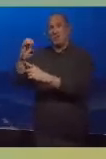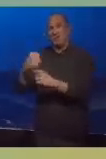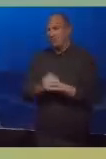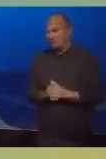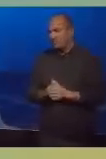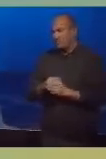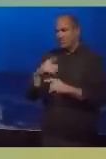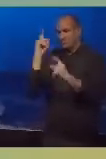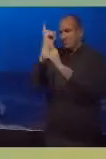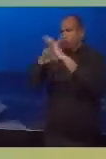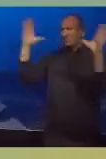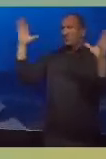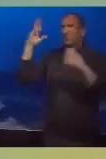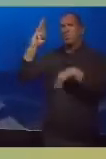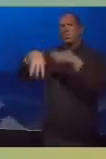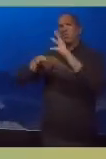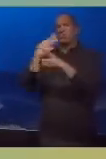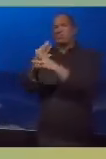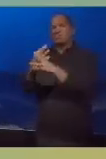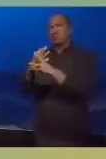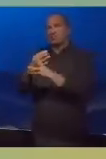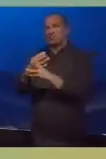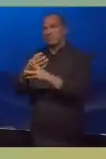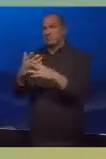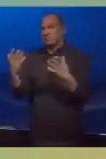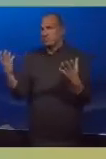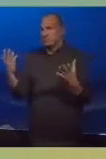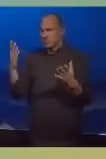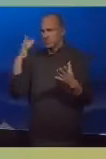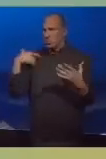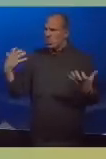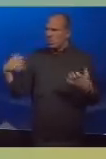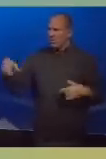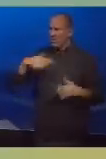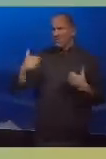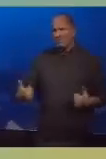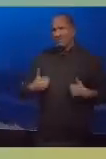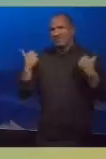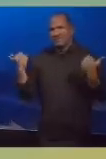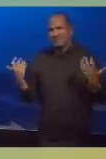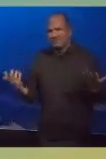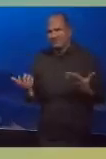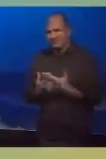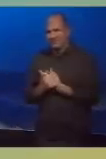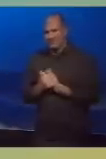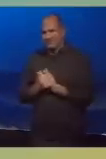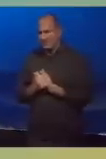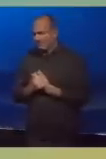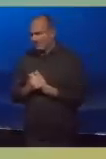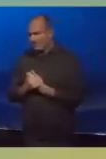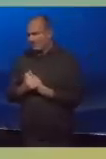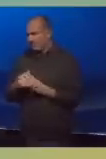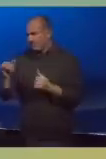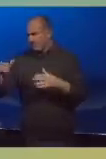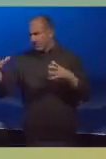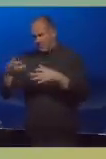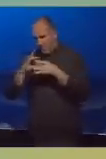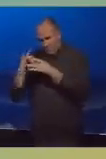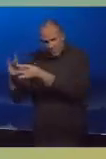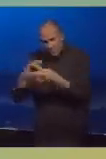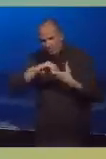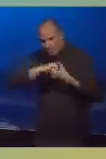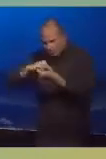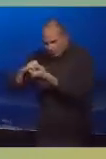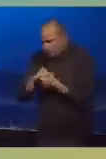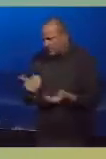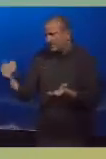The idea of a world where we learn to live together, to cooperate together,